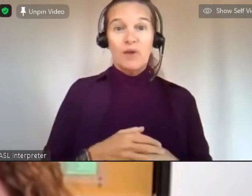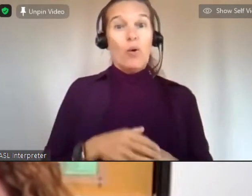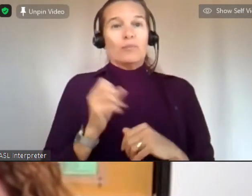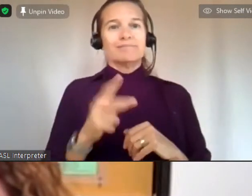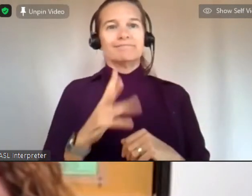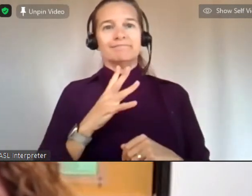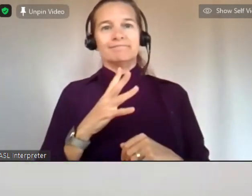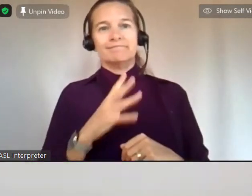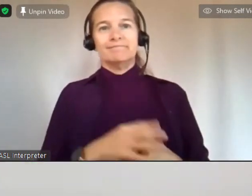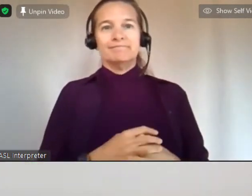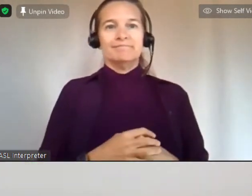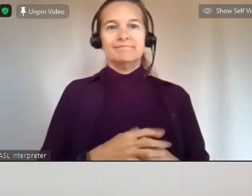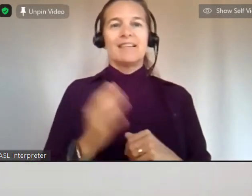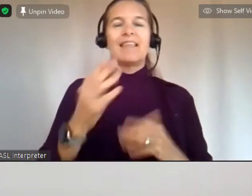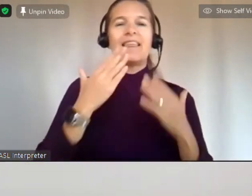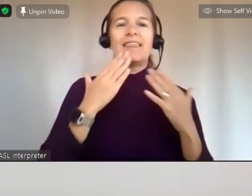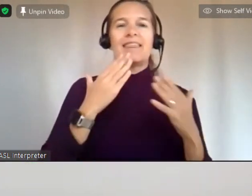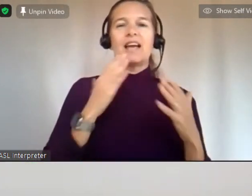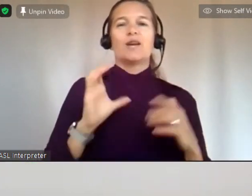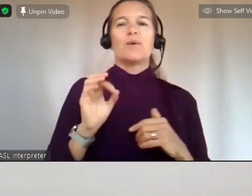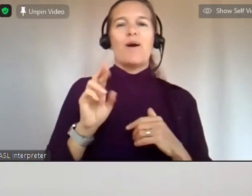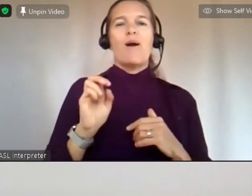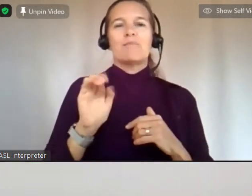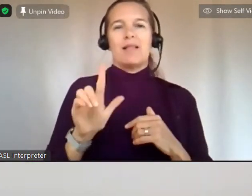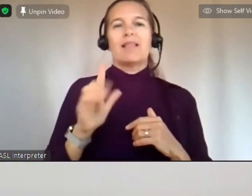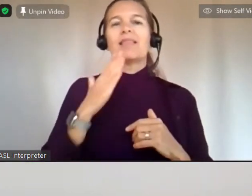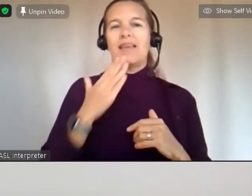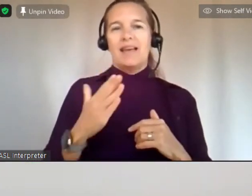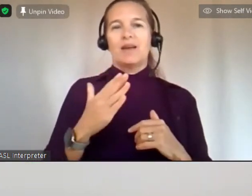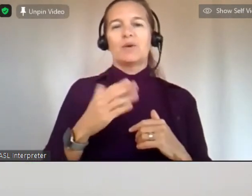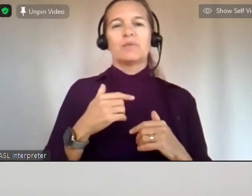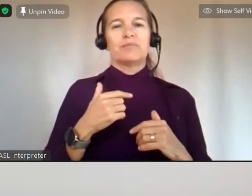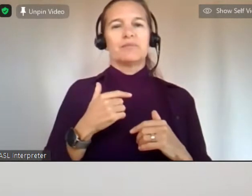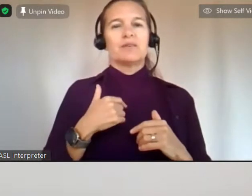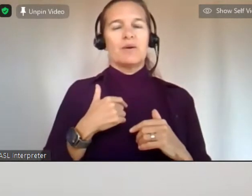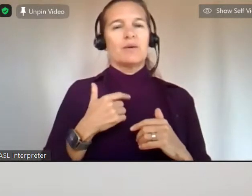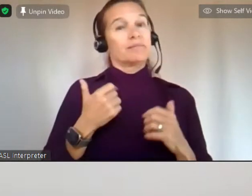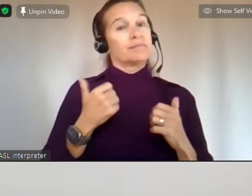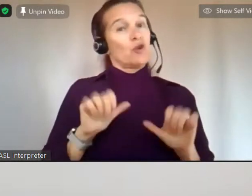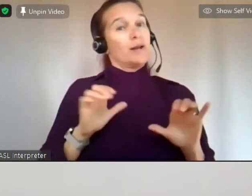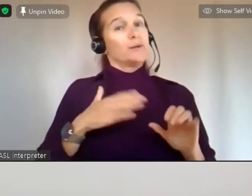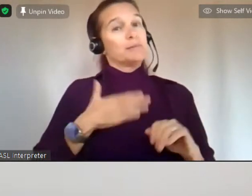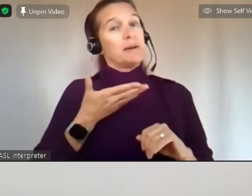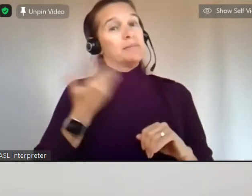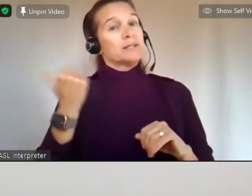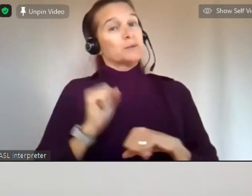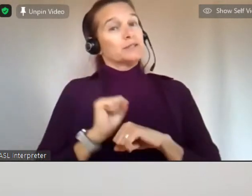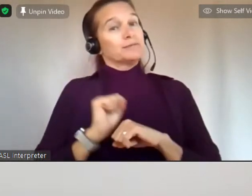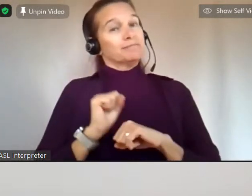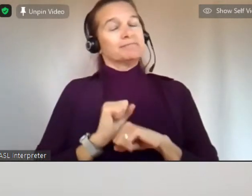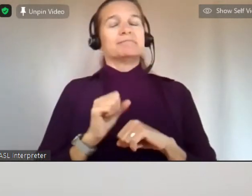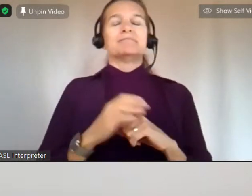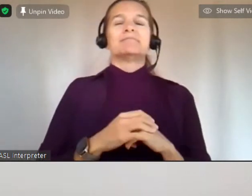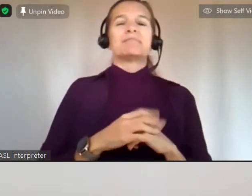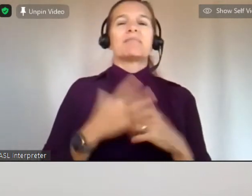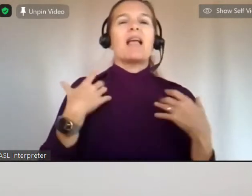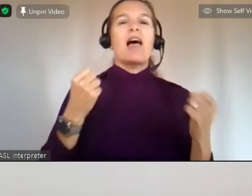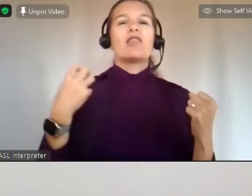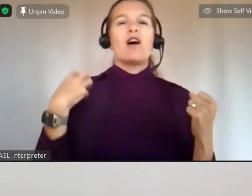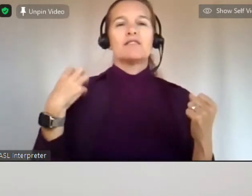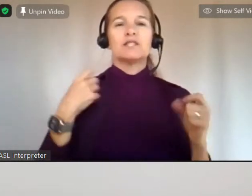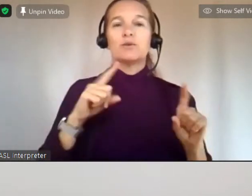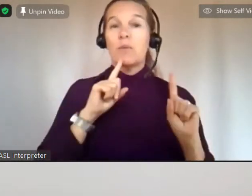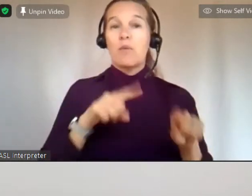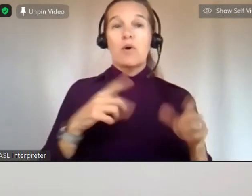then. So thank you, Carmel. I will try and do my best as we go forward. So the health officer report is as